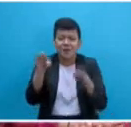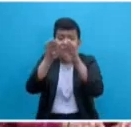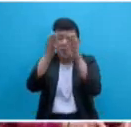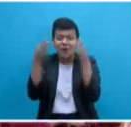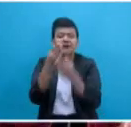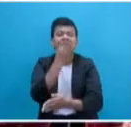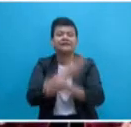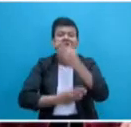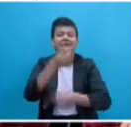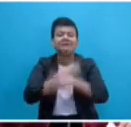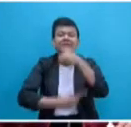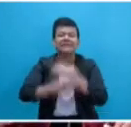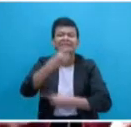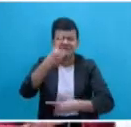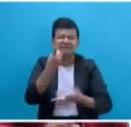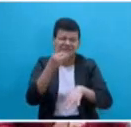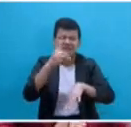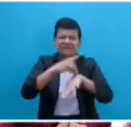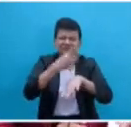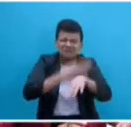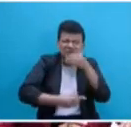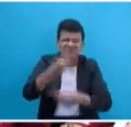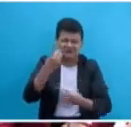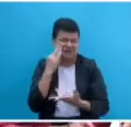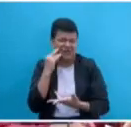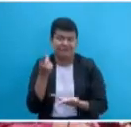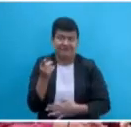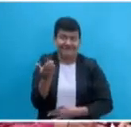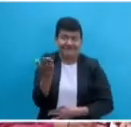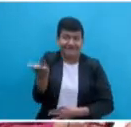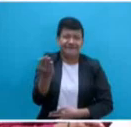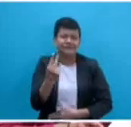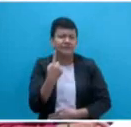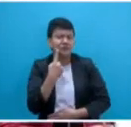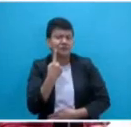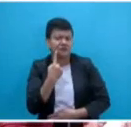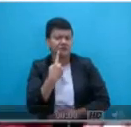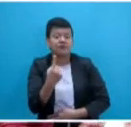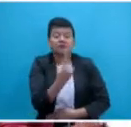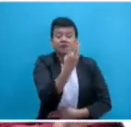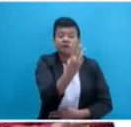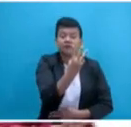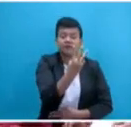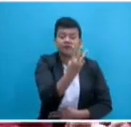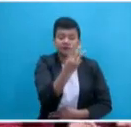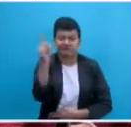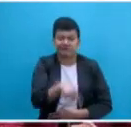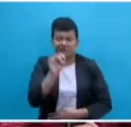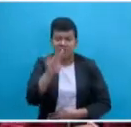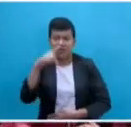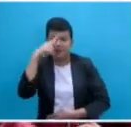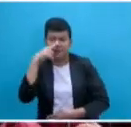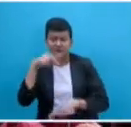14th of November. In your speech this morning, sir, you said that 3 in every 10 people in Fiji of today